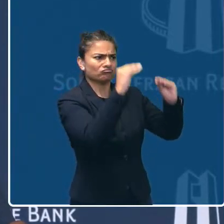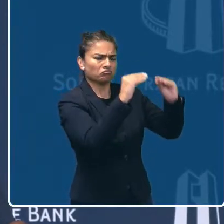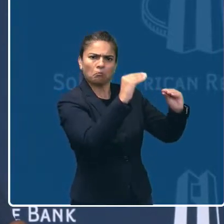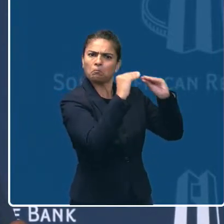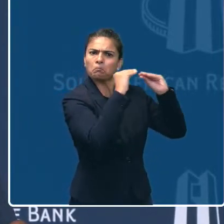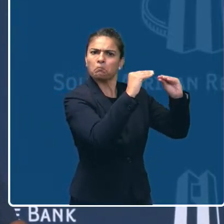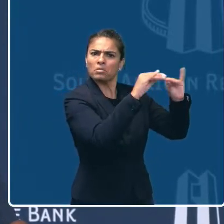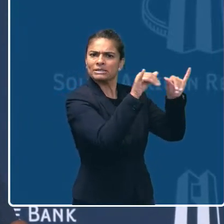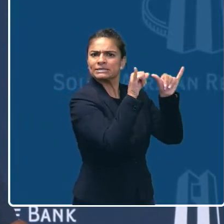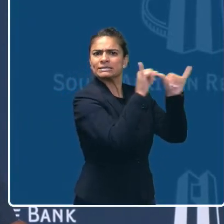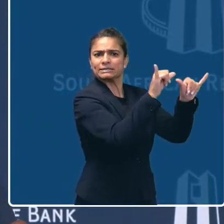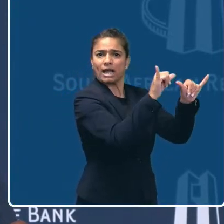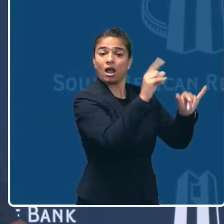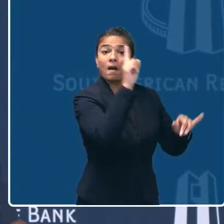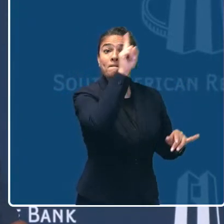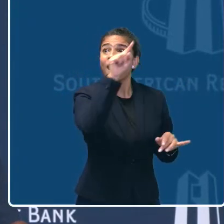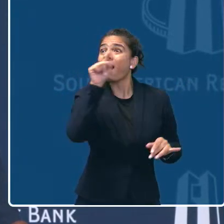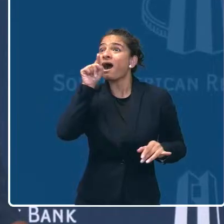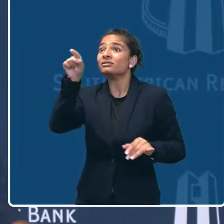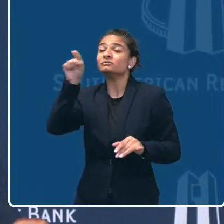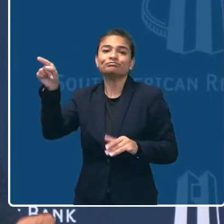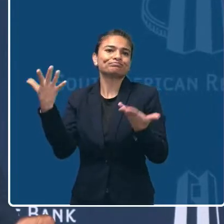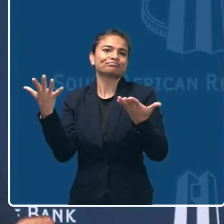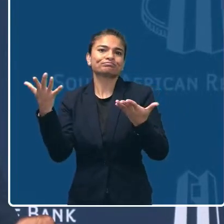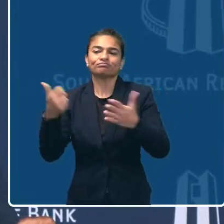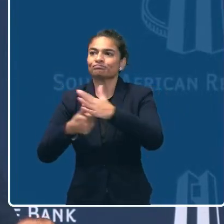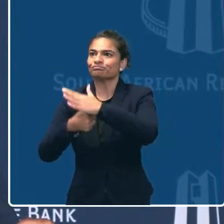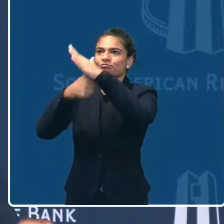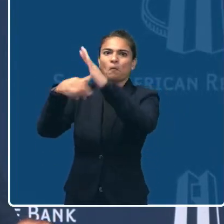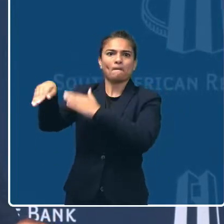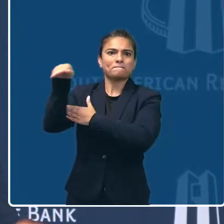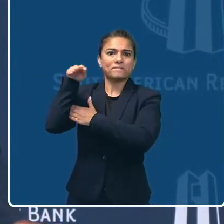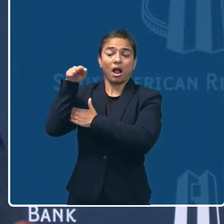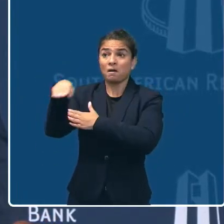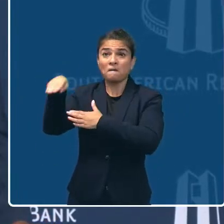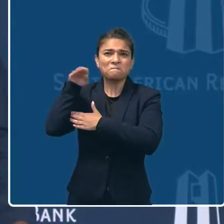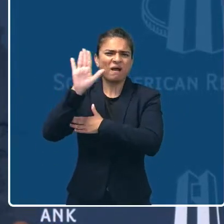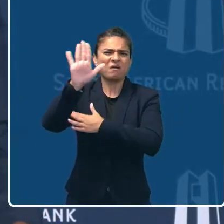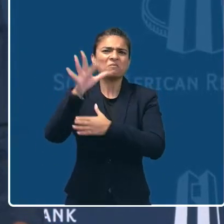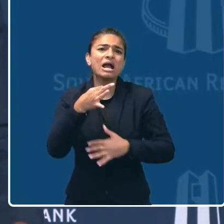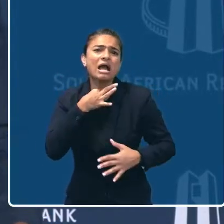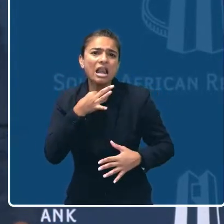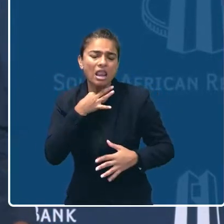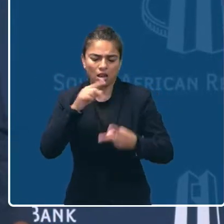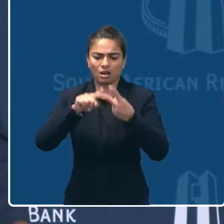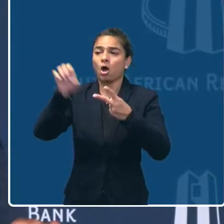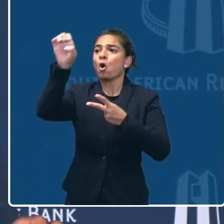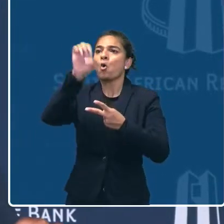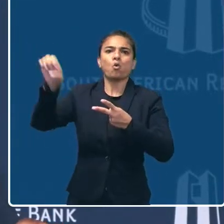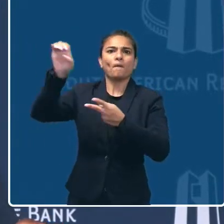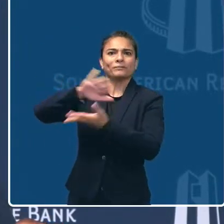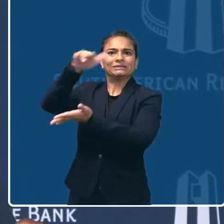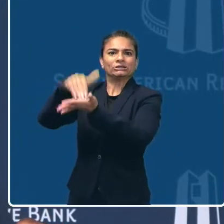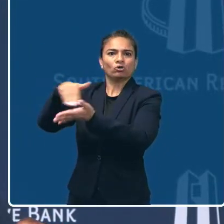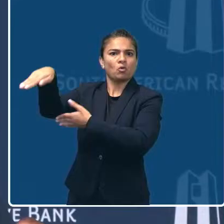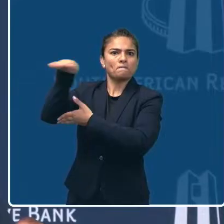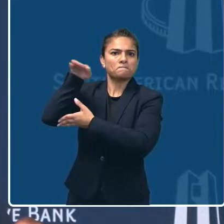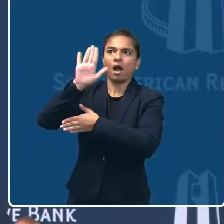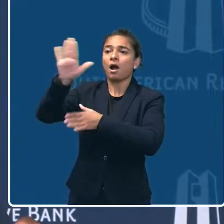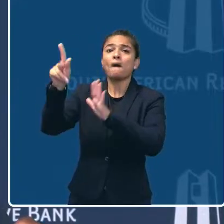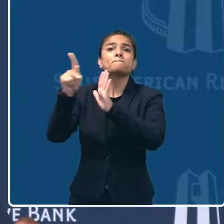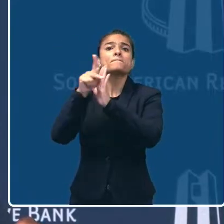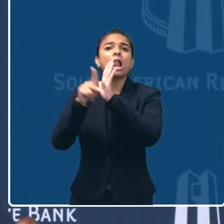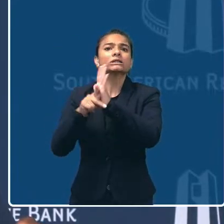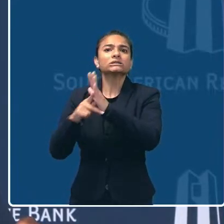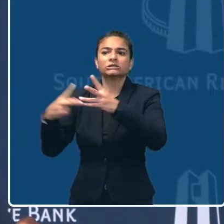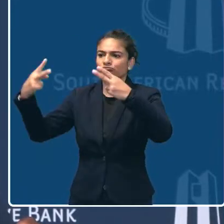unchanged recently, but other major central banks, such as the Bank of England and the European Central Bank, have cut their